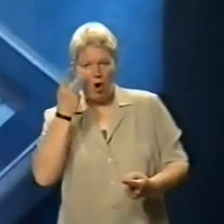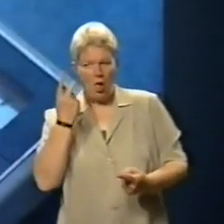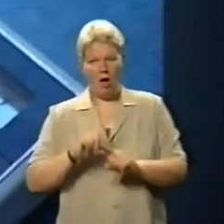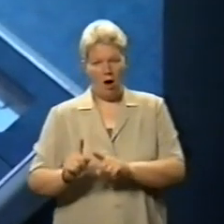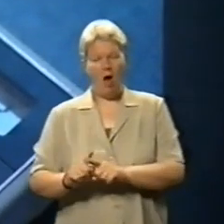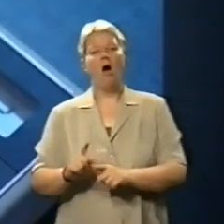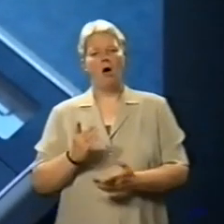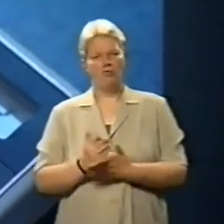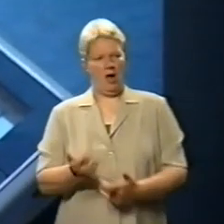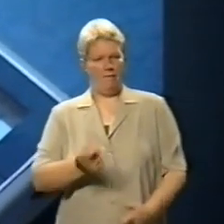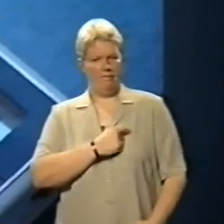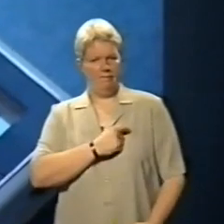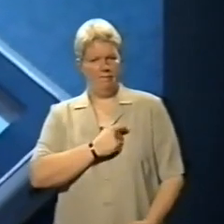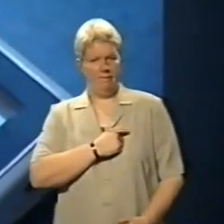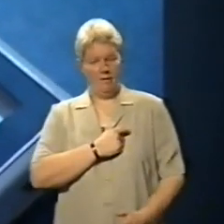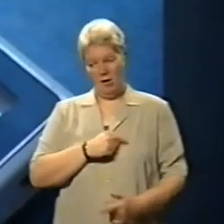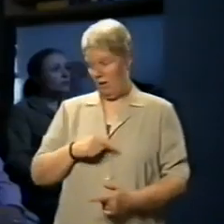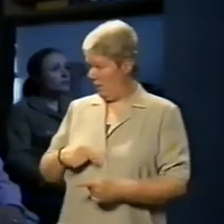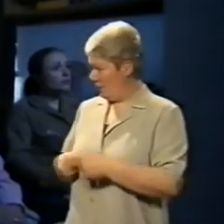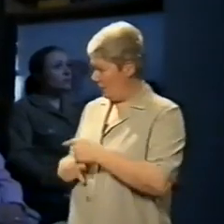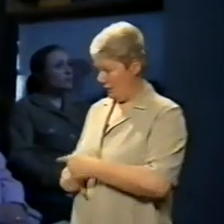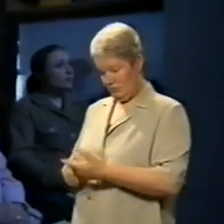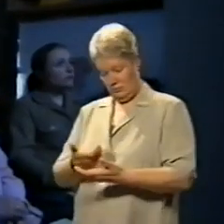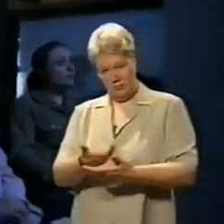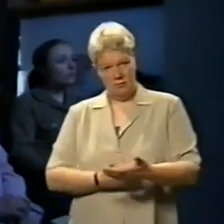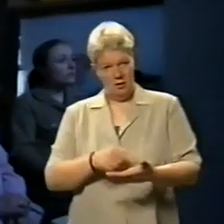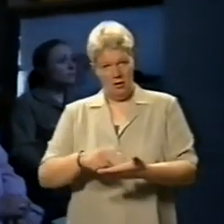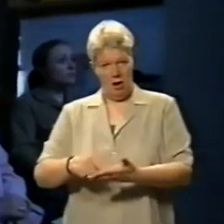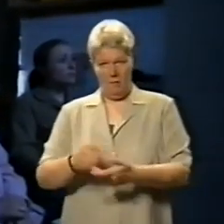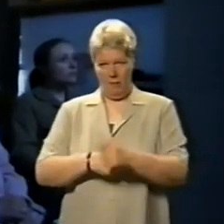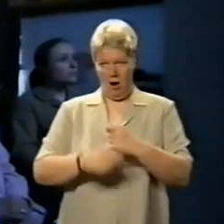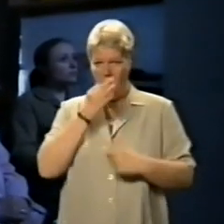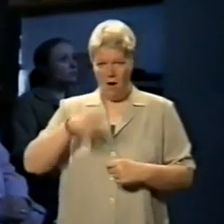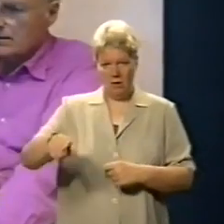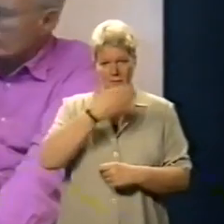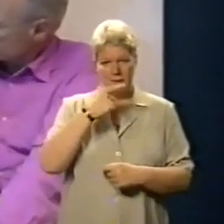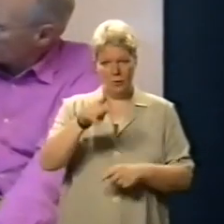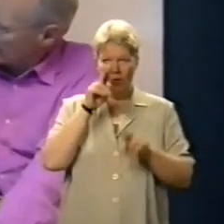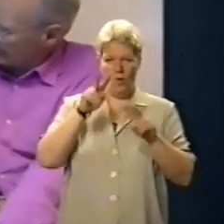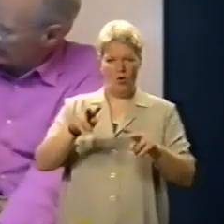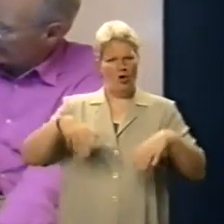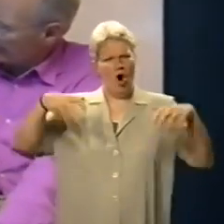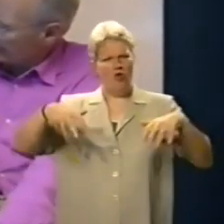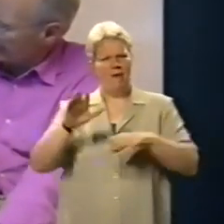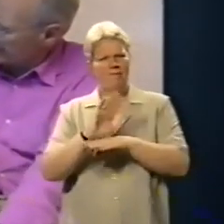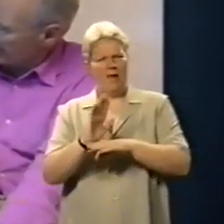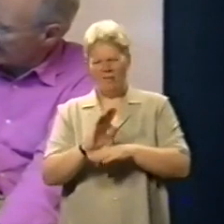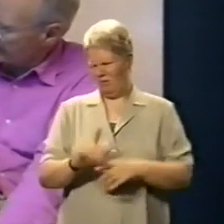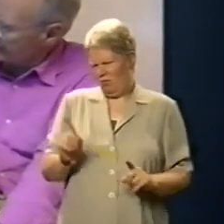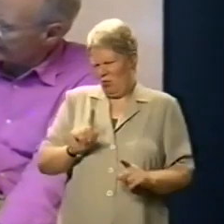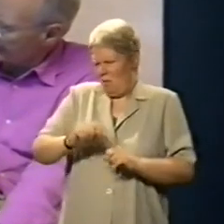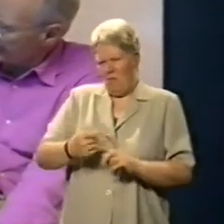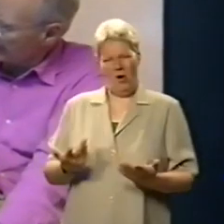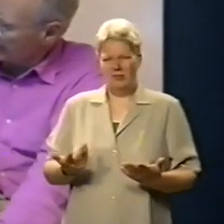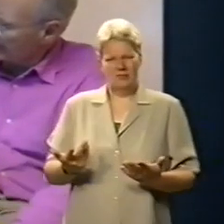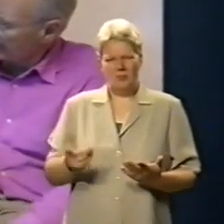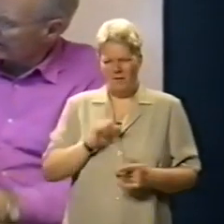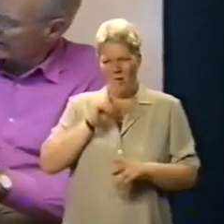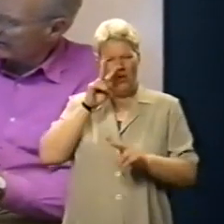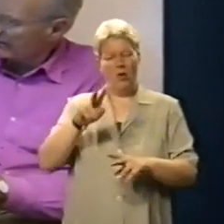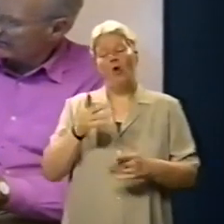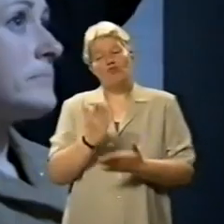anxiety here by asking our volunteers to watch a horror movie. Now, what's the point of the film? What effect does it have? Well,